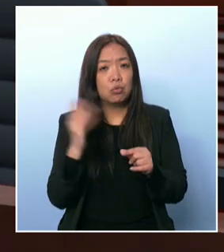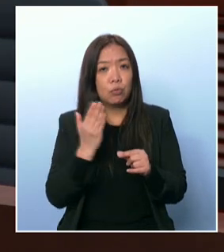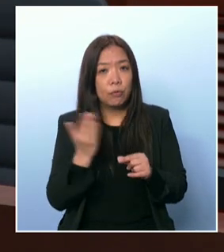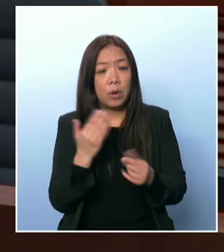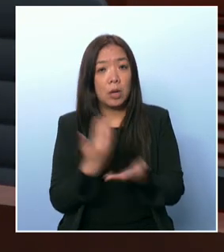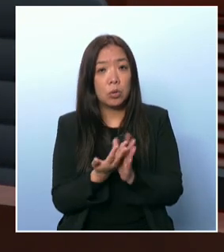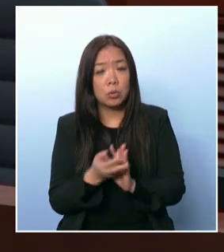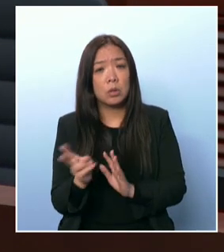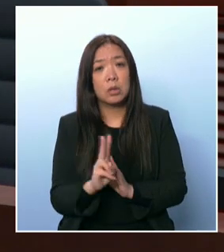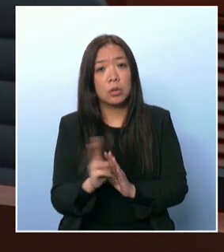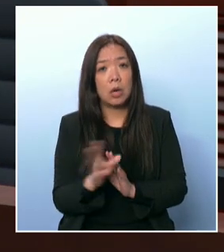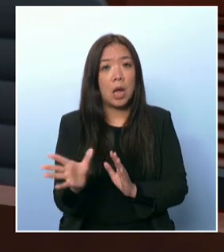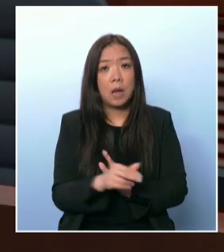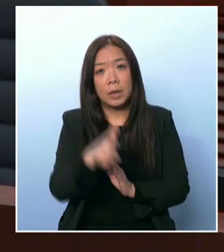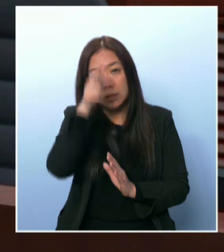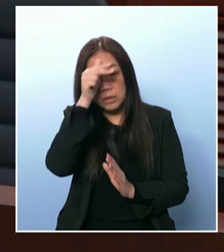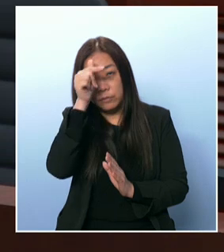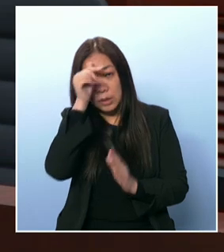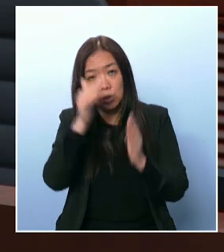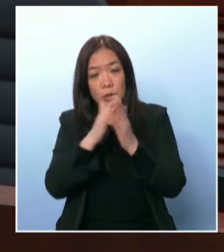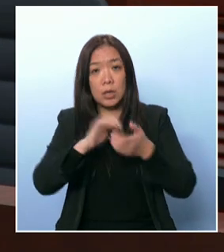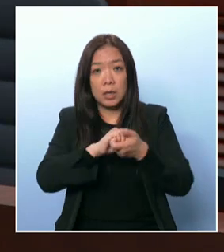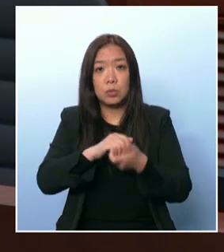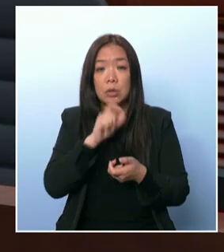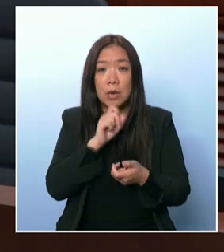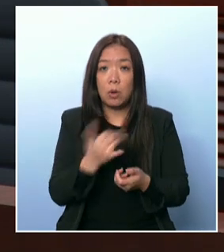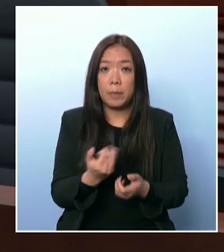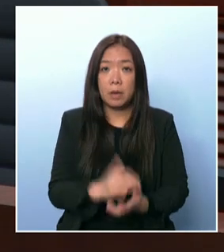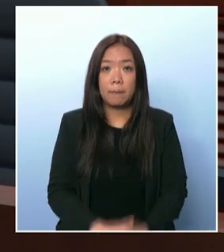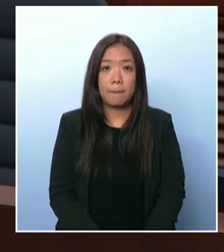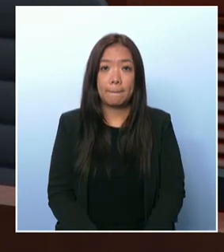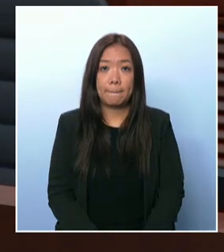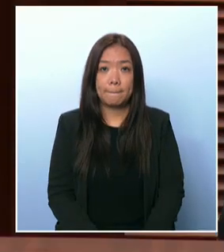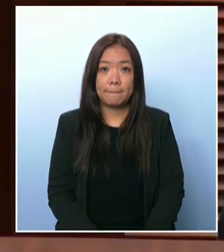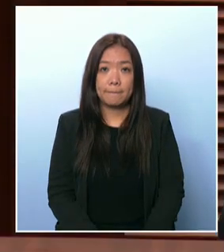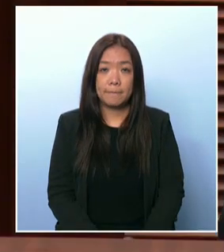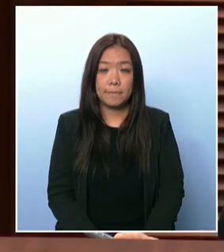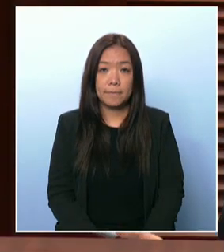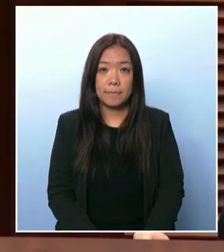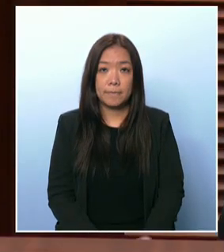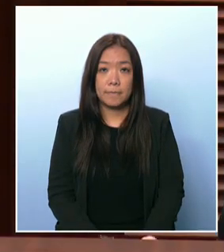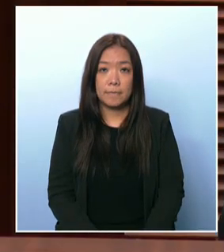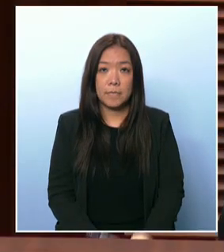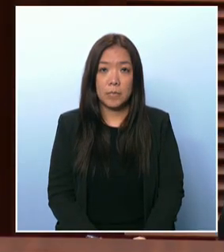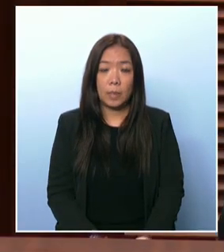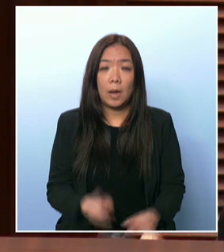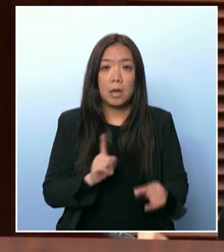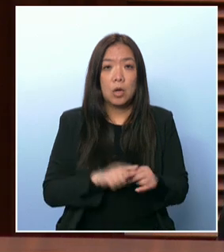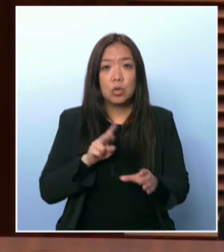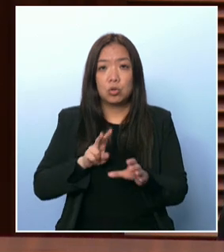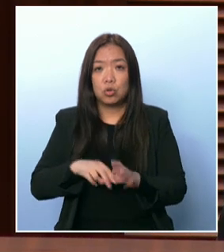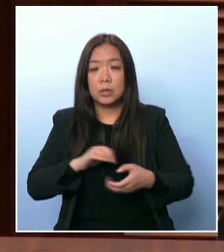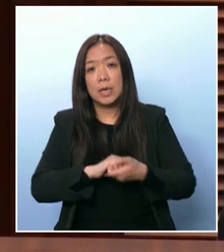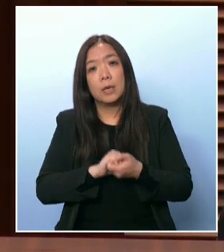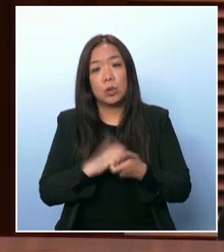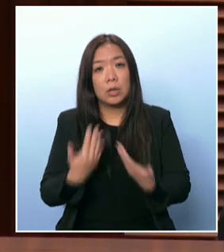the Chinese medicine hospital. So for cancer, palliative care, and stroke care, will there be more